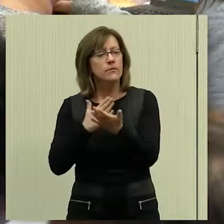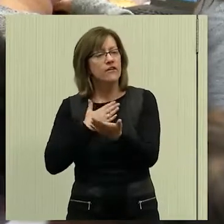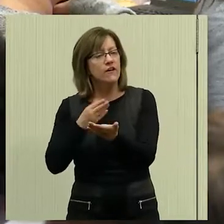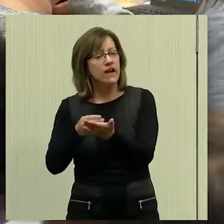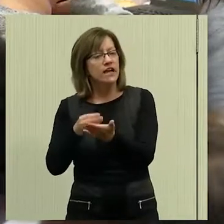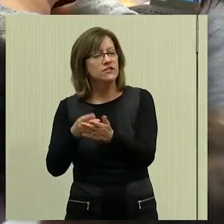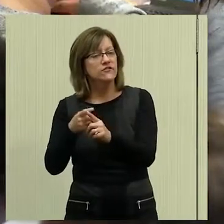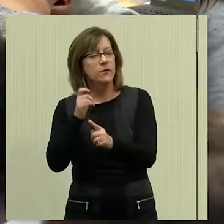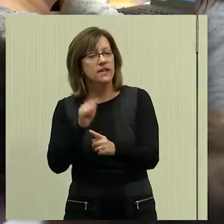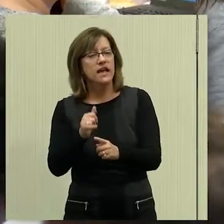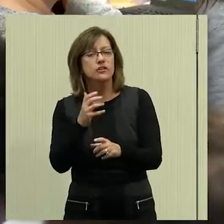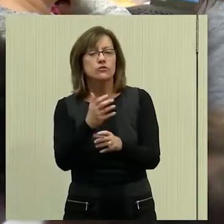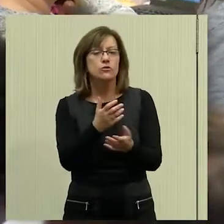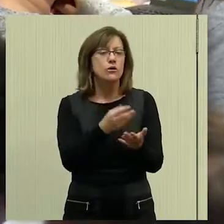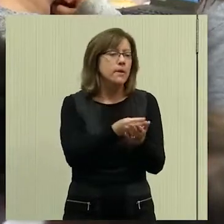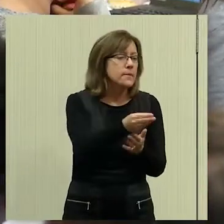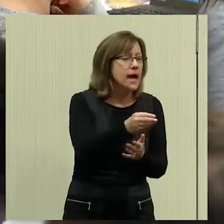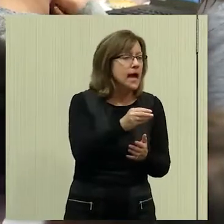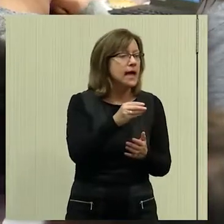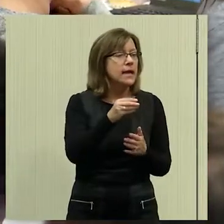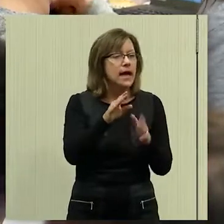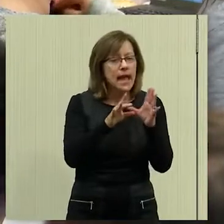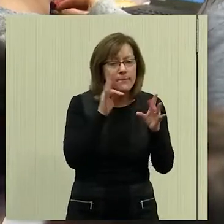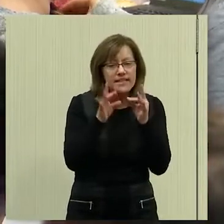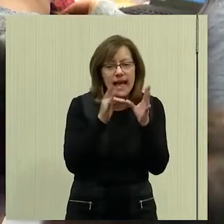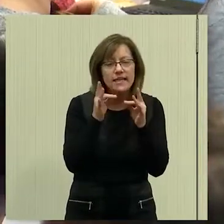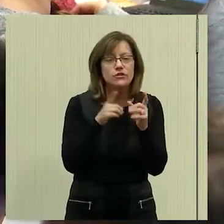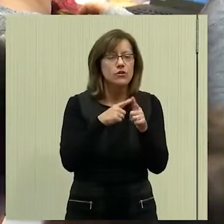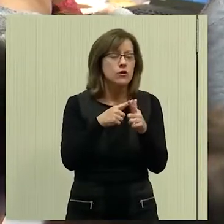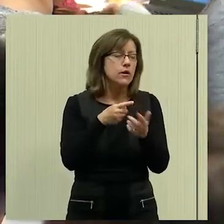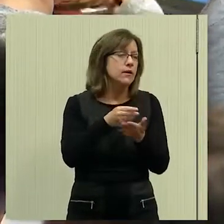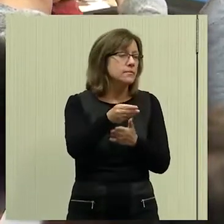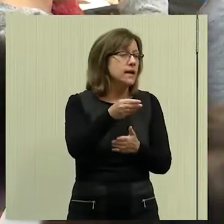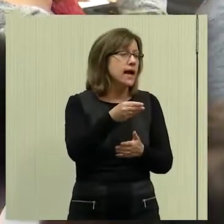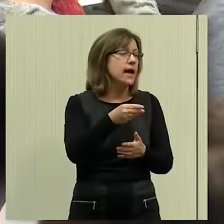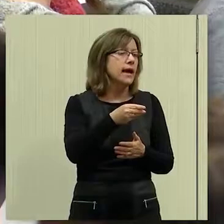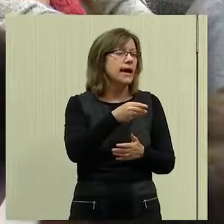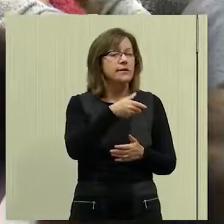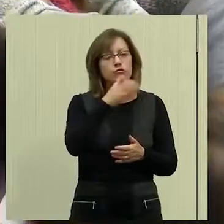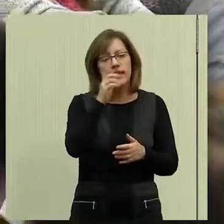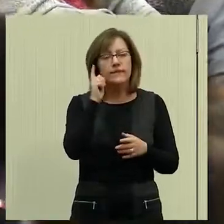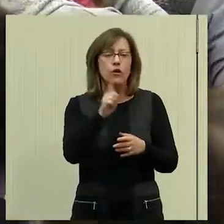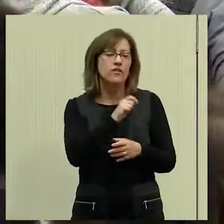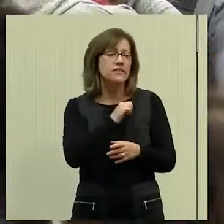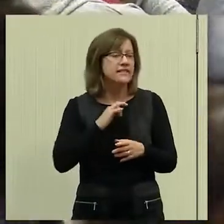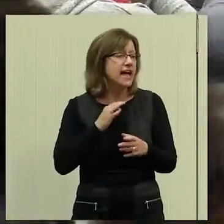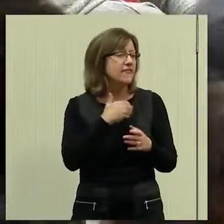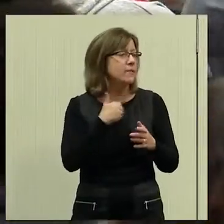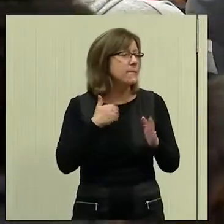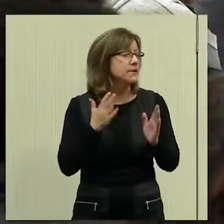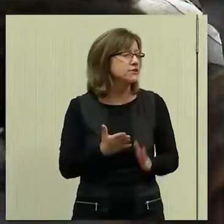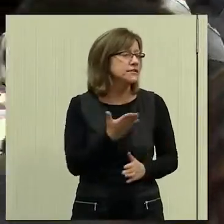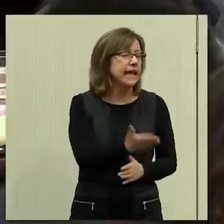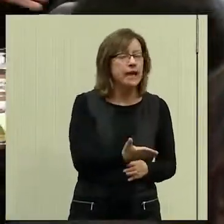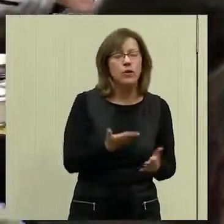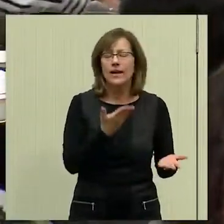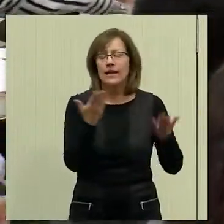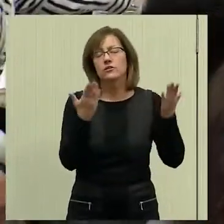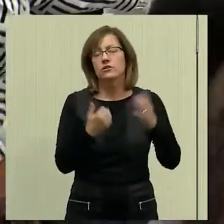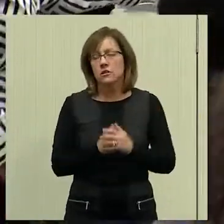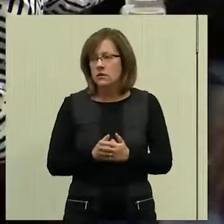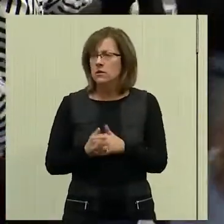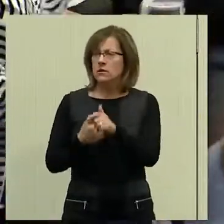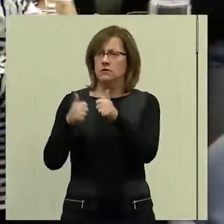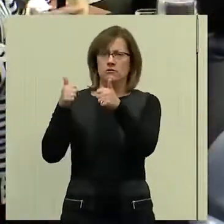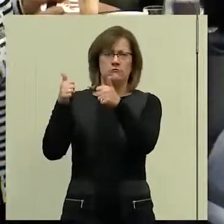you know, get an appetizer or get a beverage for a staff member that's there. So. Great idea. So great ways to really support